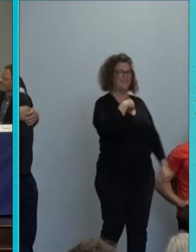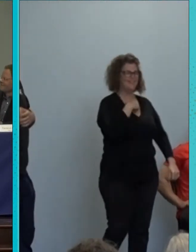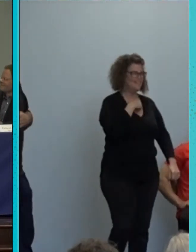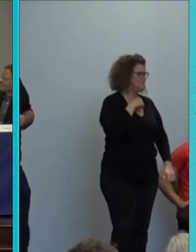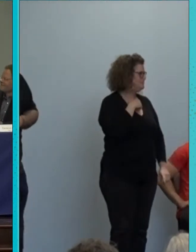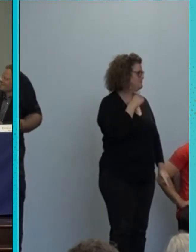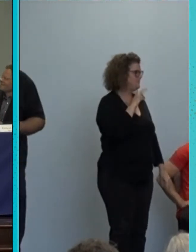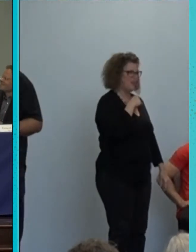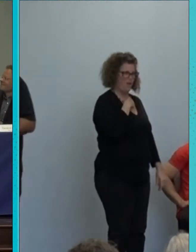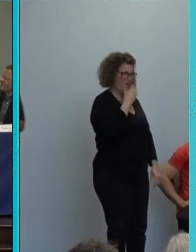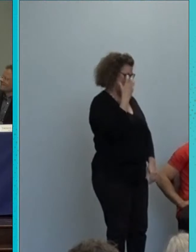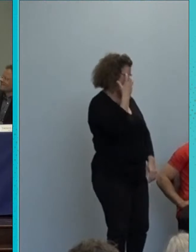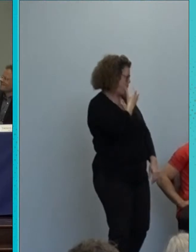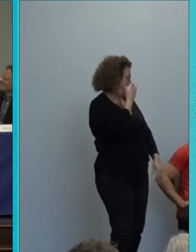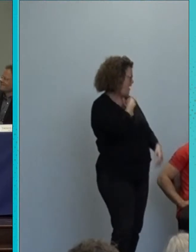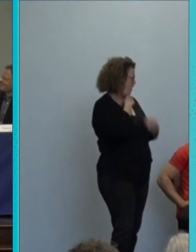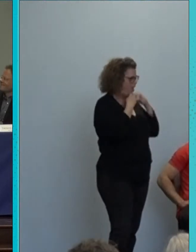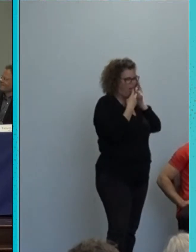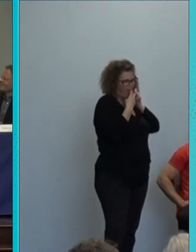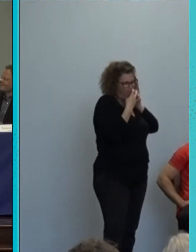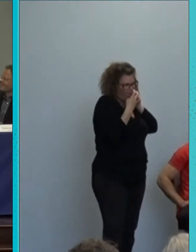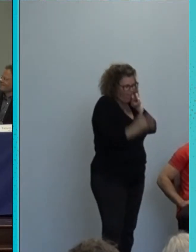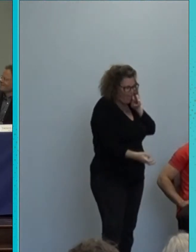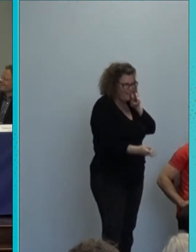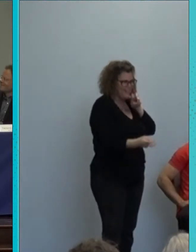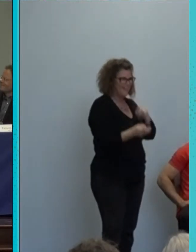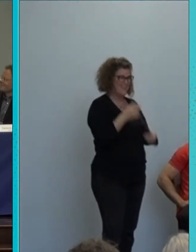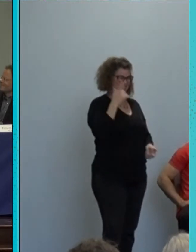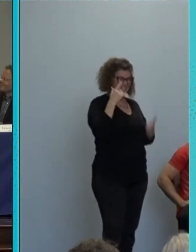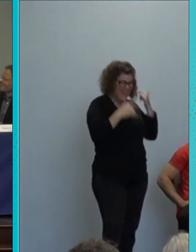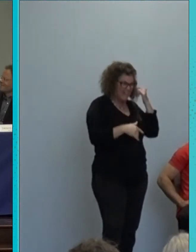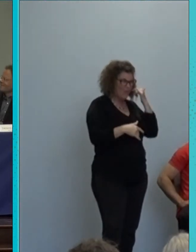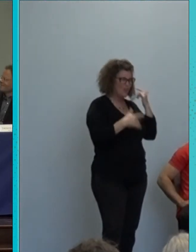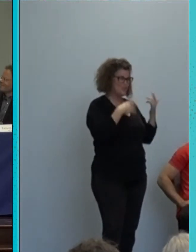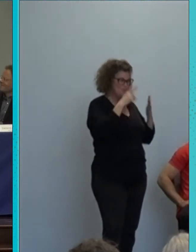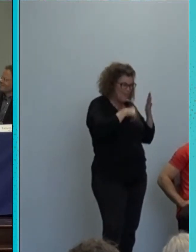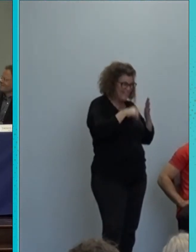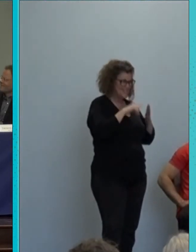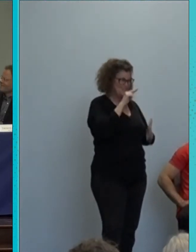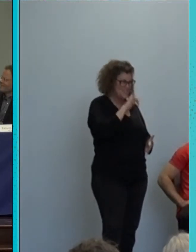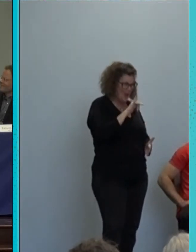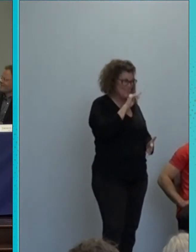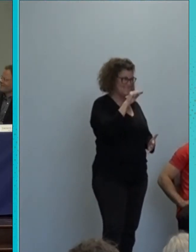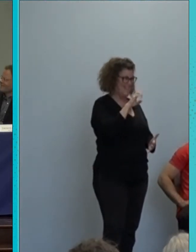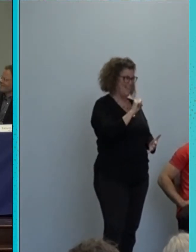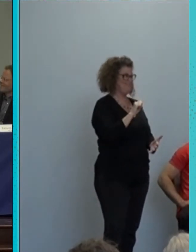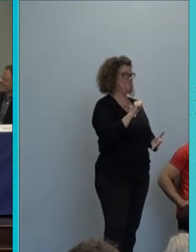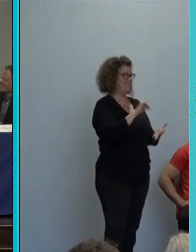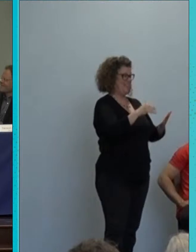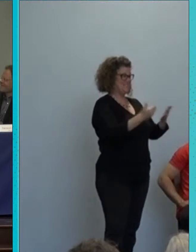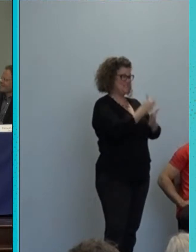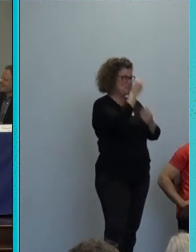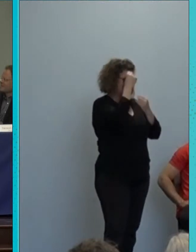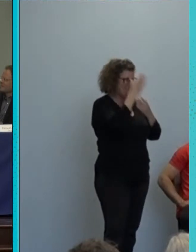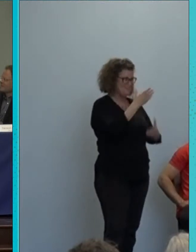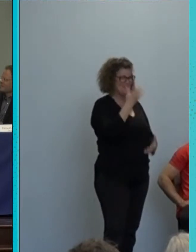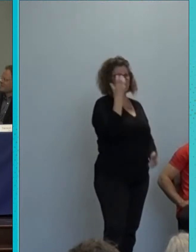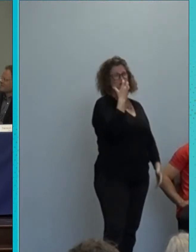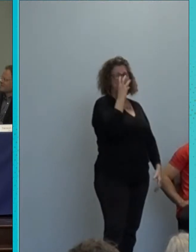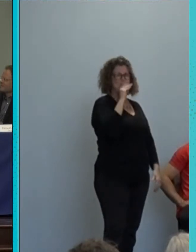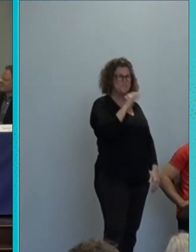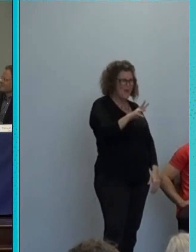Wow, I am just in shock about reading that,